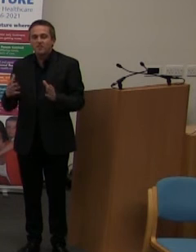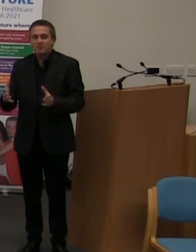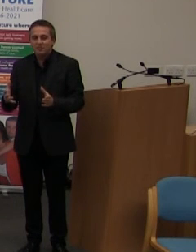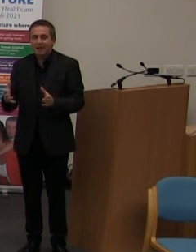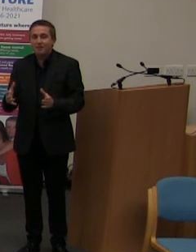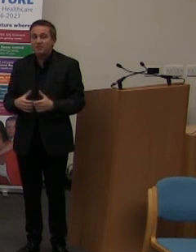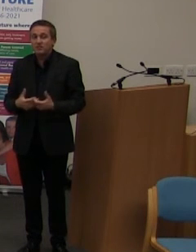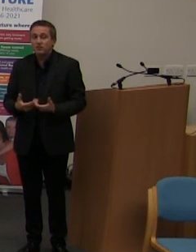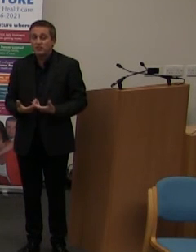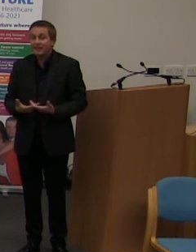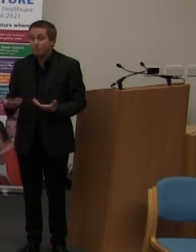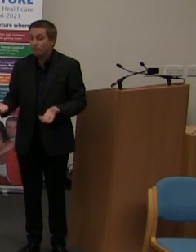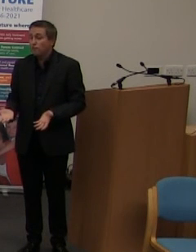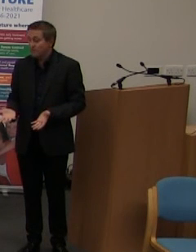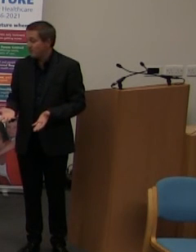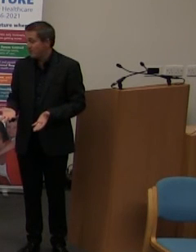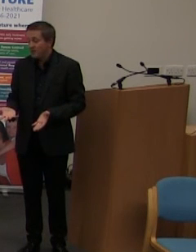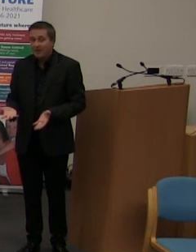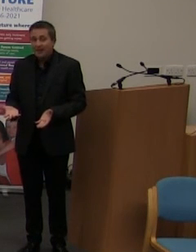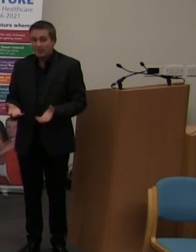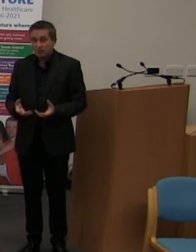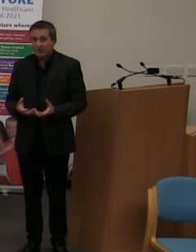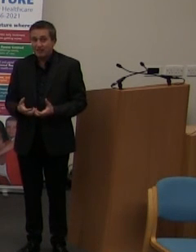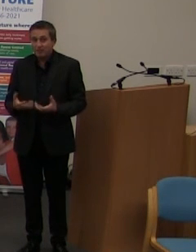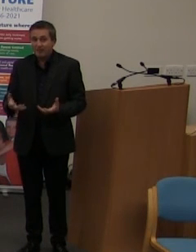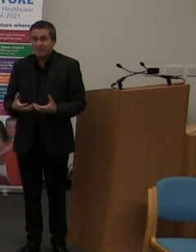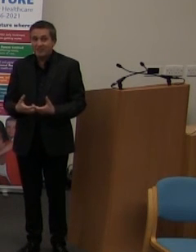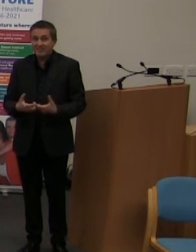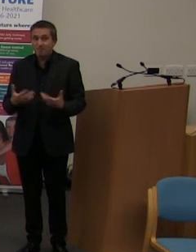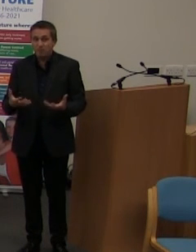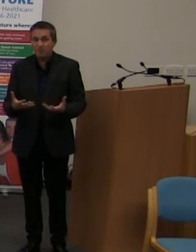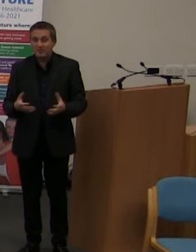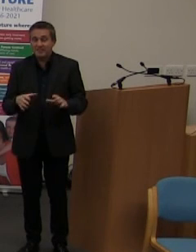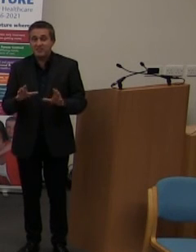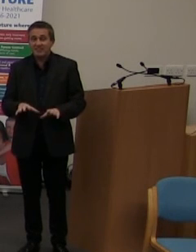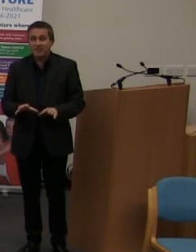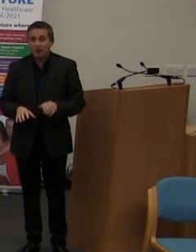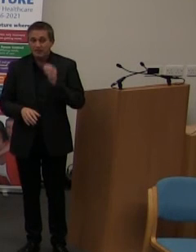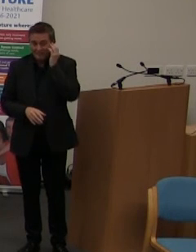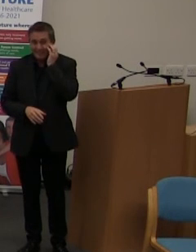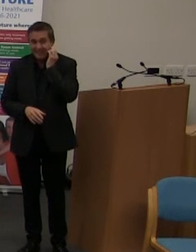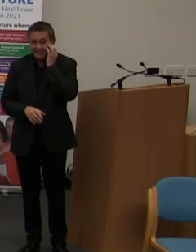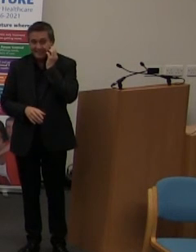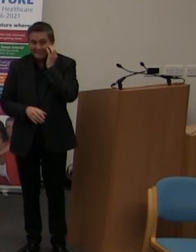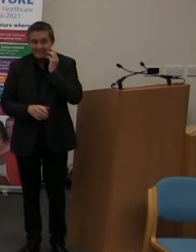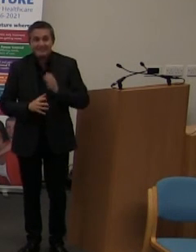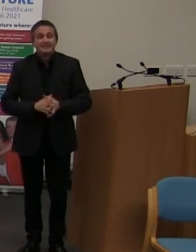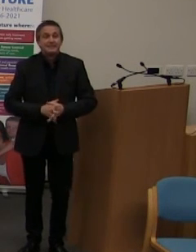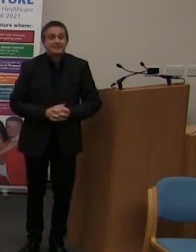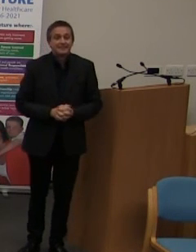going on for some time now, we still don't see any improvements. And it's really, when are we going to start seeing improvements in seeing lower